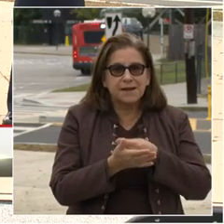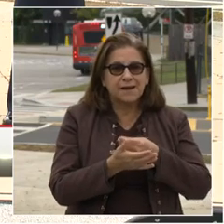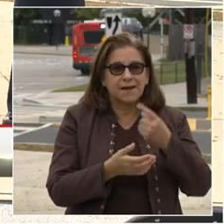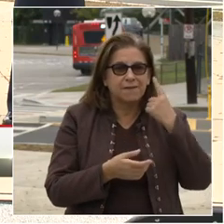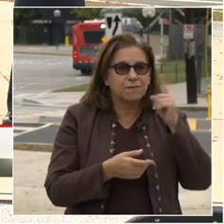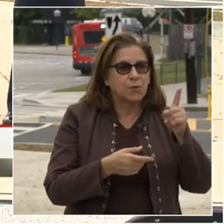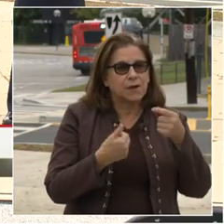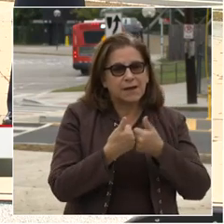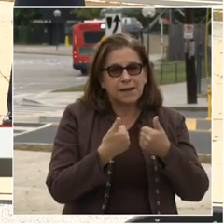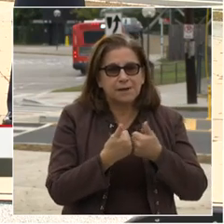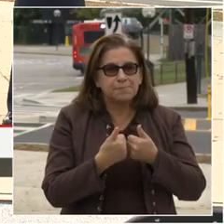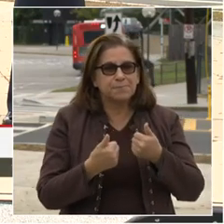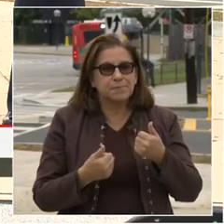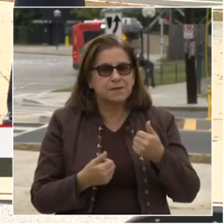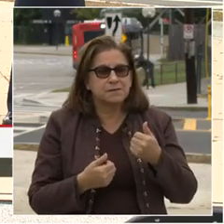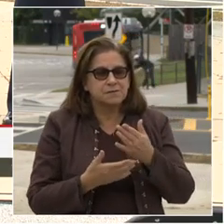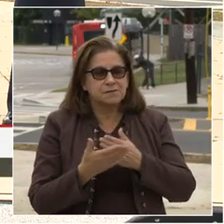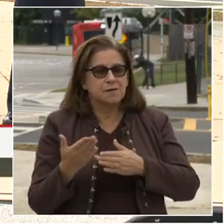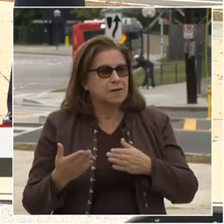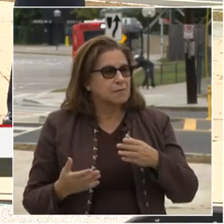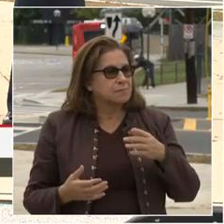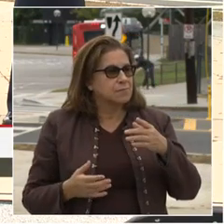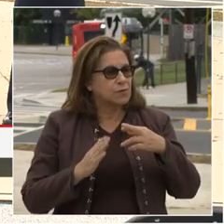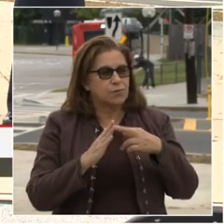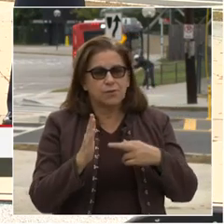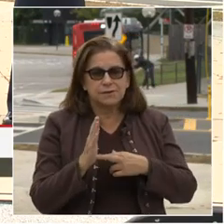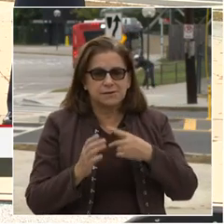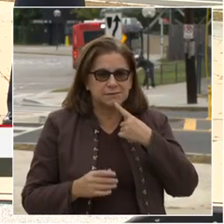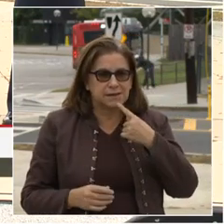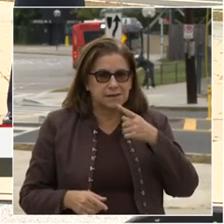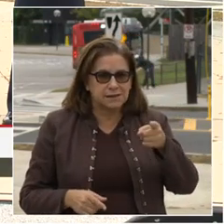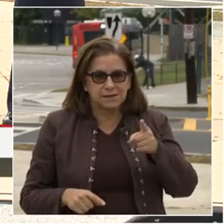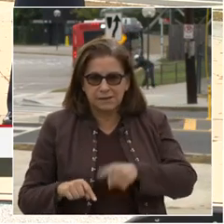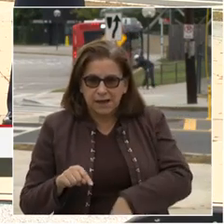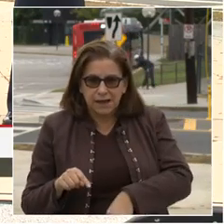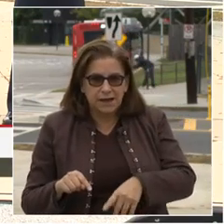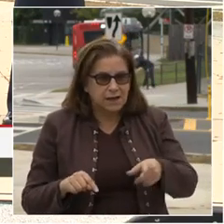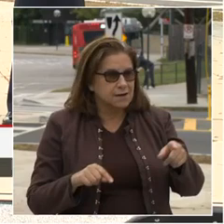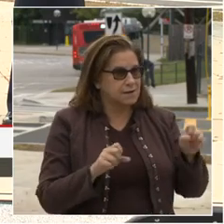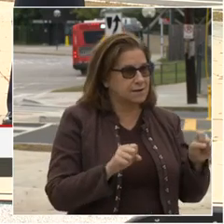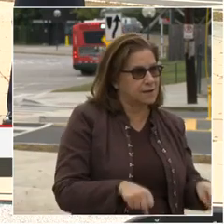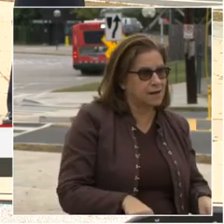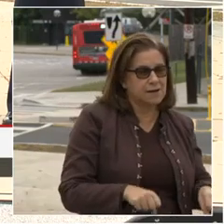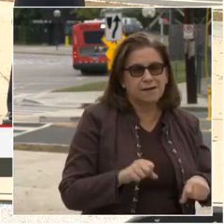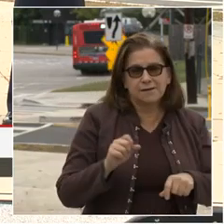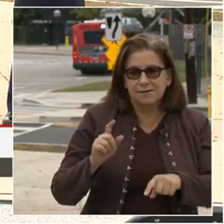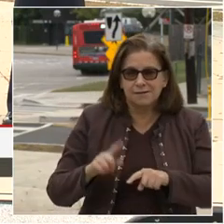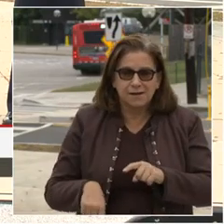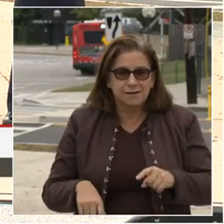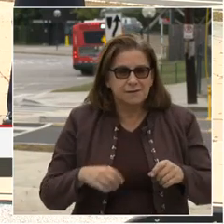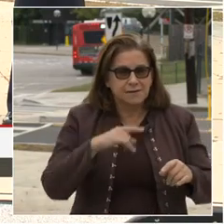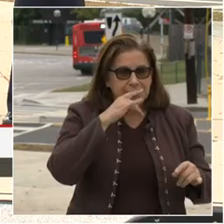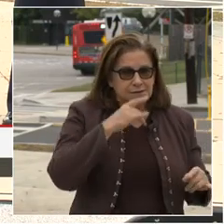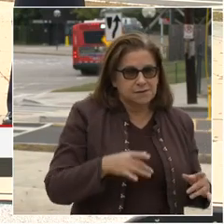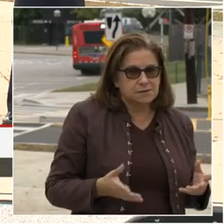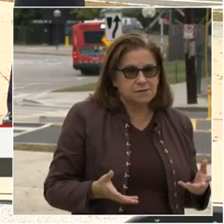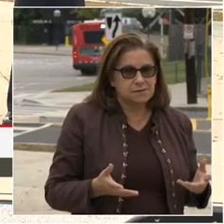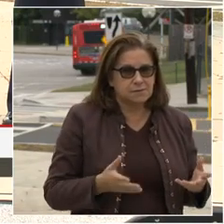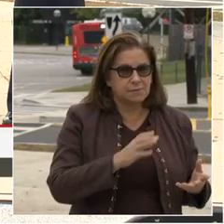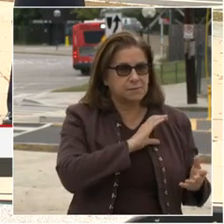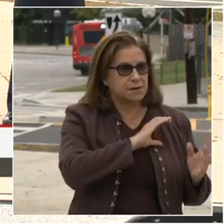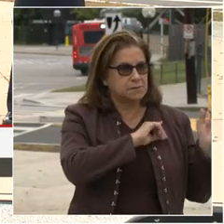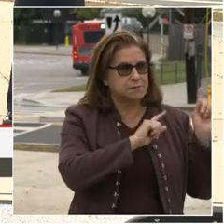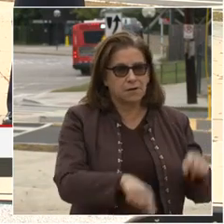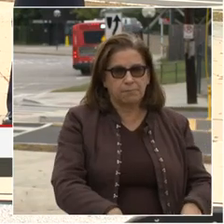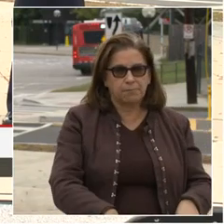use the lab. So on Deanwood Day, we were told we couldn't do Deanwood Day. But then the next day, MPD is here with Parks and Recreation doing